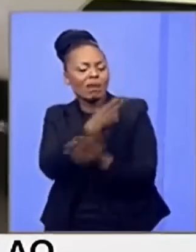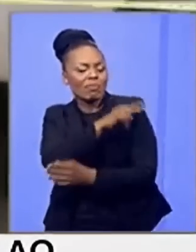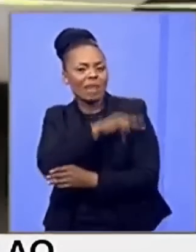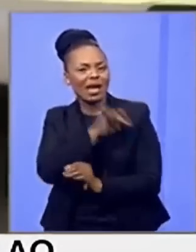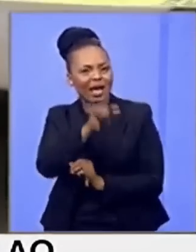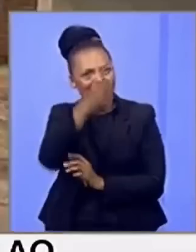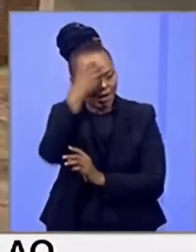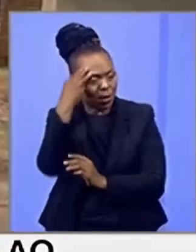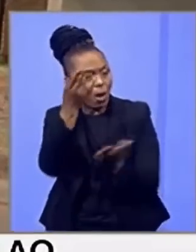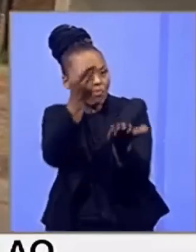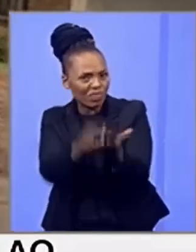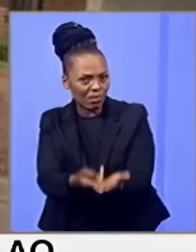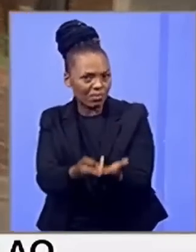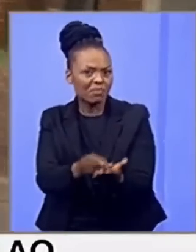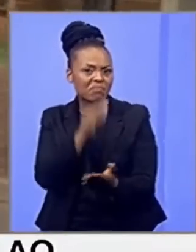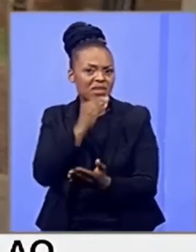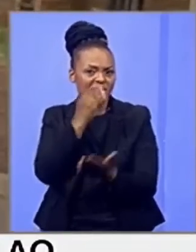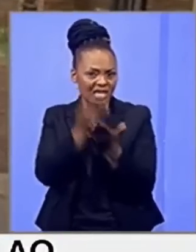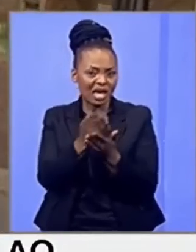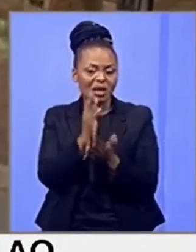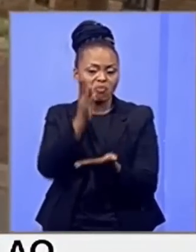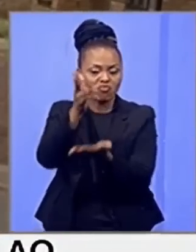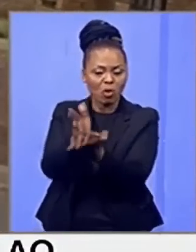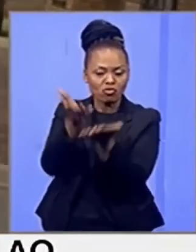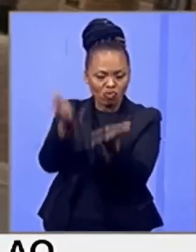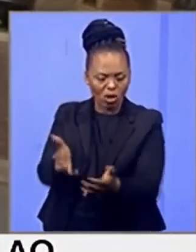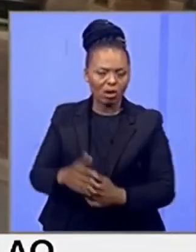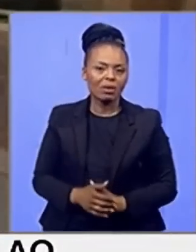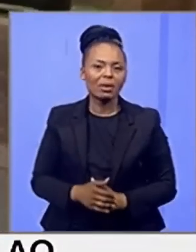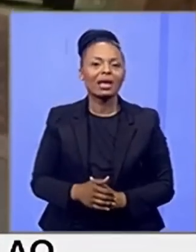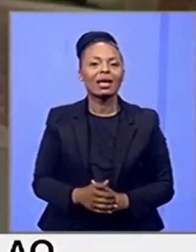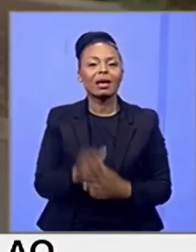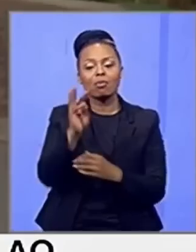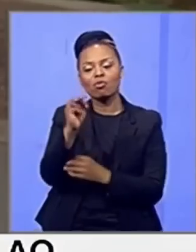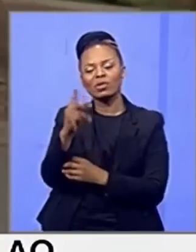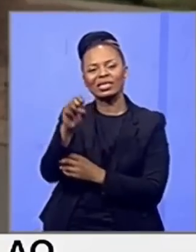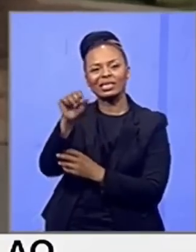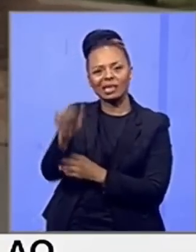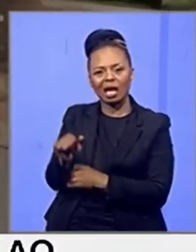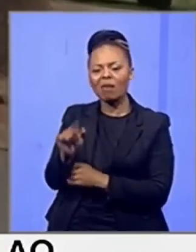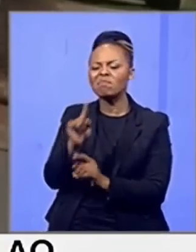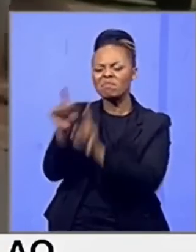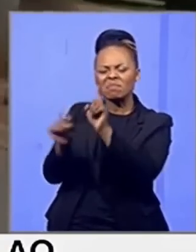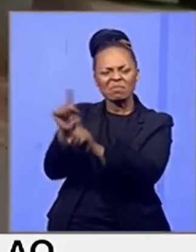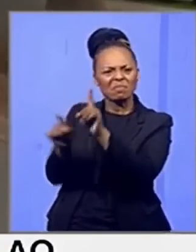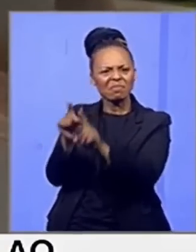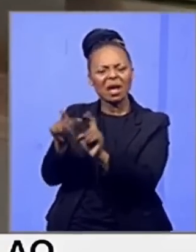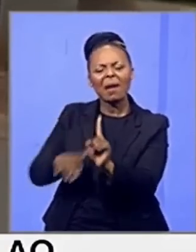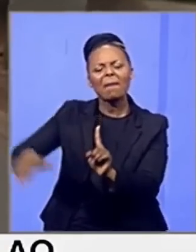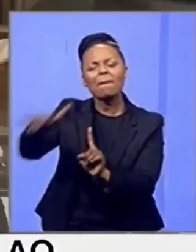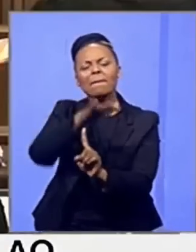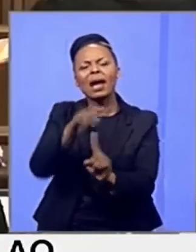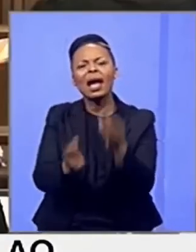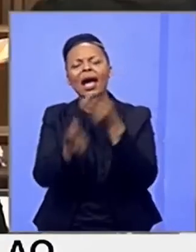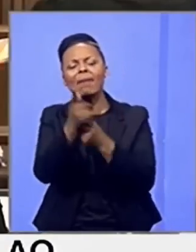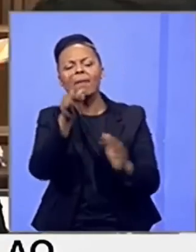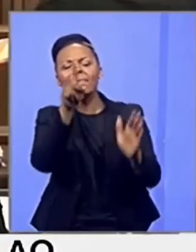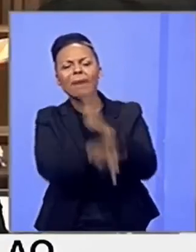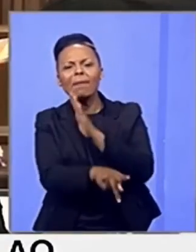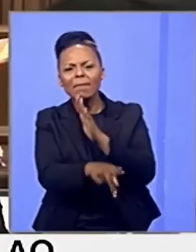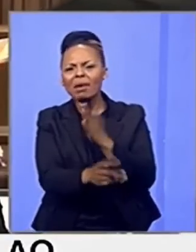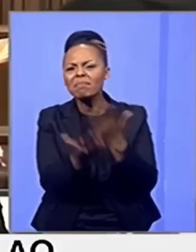go bjona e tla mo felesetša fao. Le ge go le bjalo Mosia o botšišitšwe ka fao lefelo la kotse le ka bego